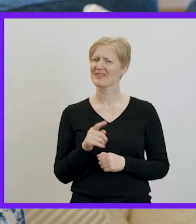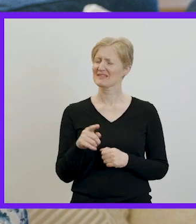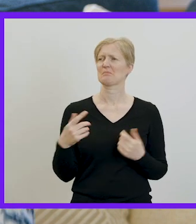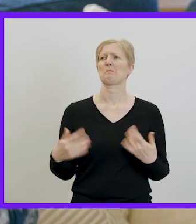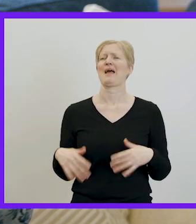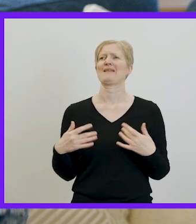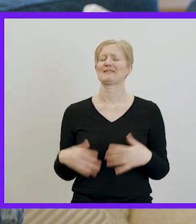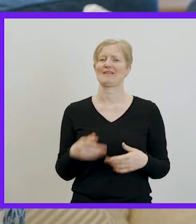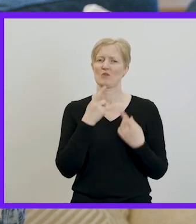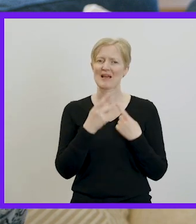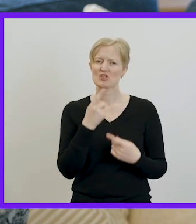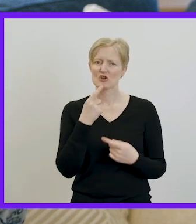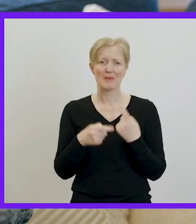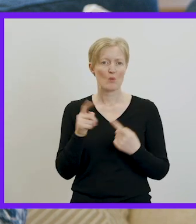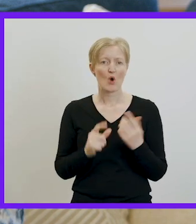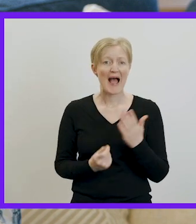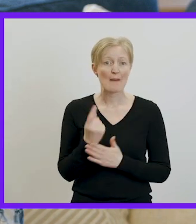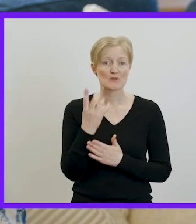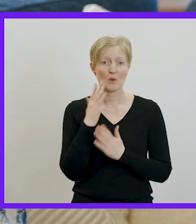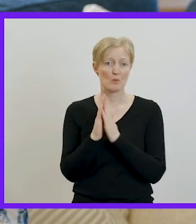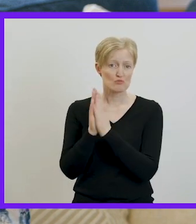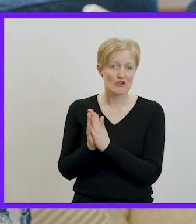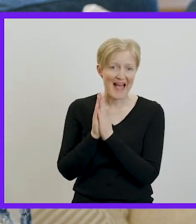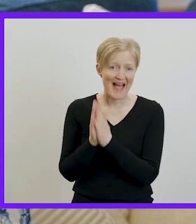amazing background to what goes on when we pray